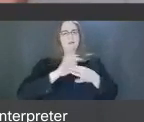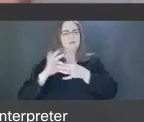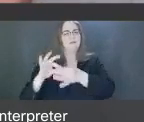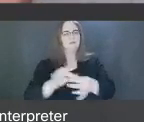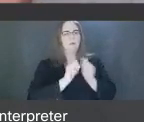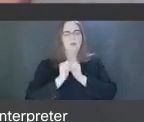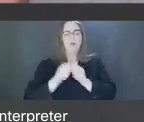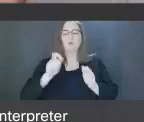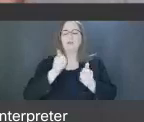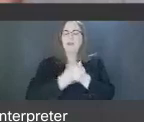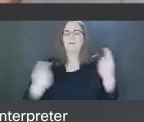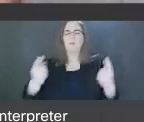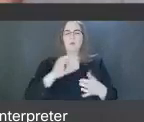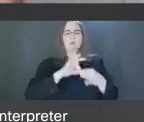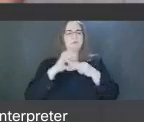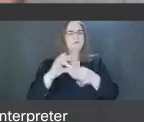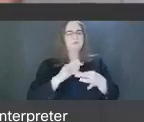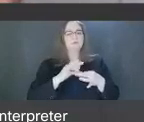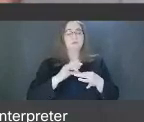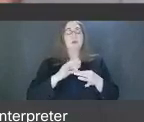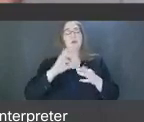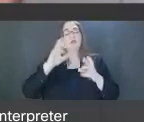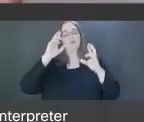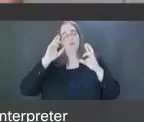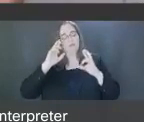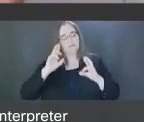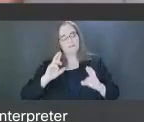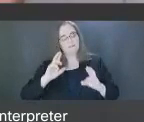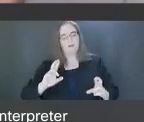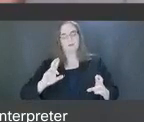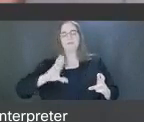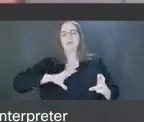everyone's cooperation, respect, and